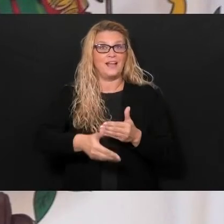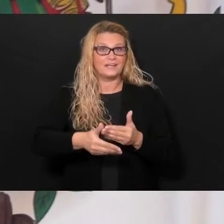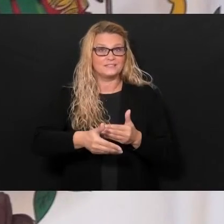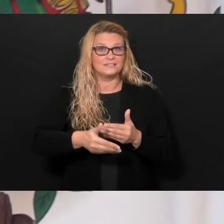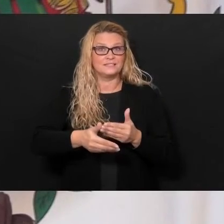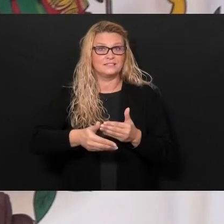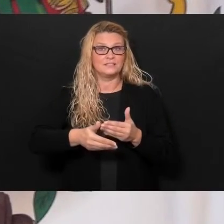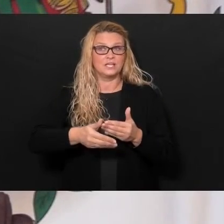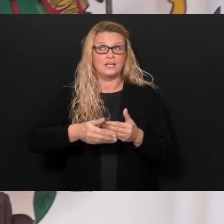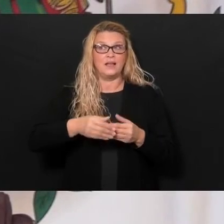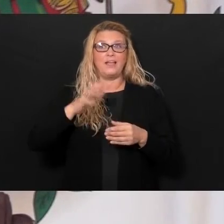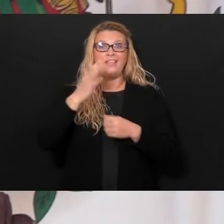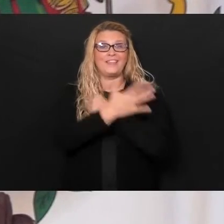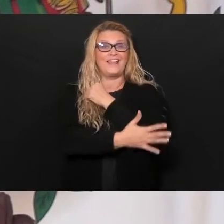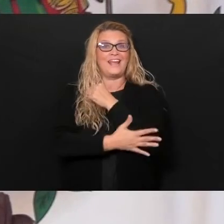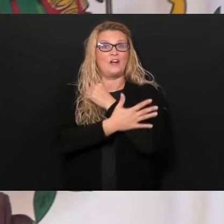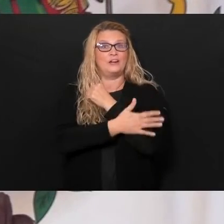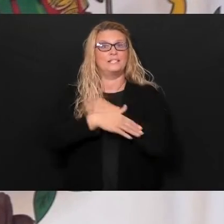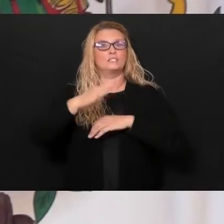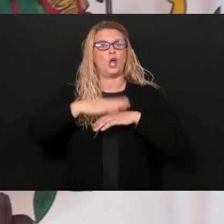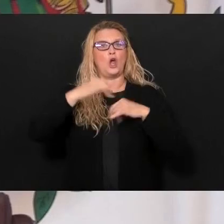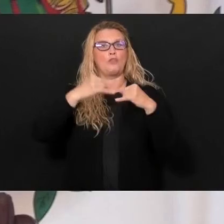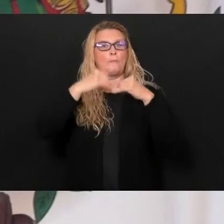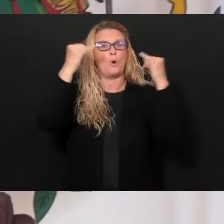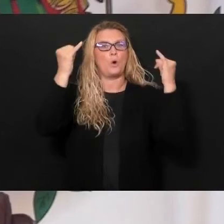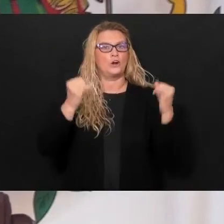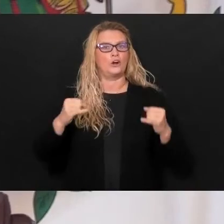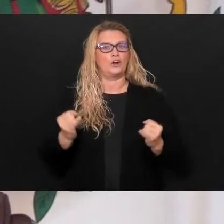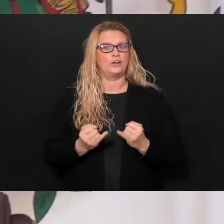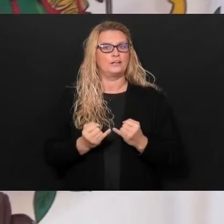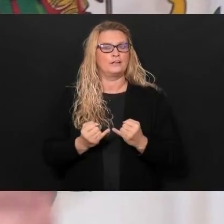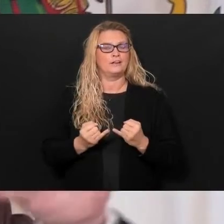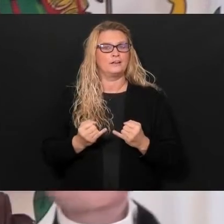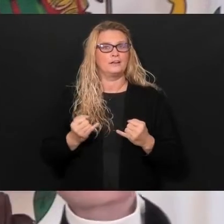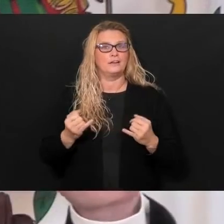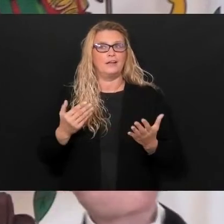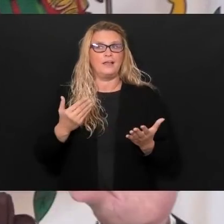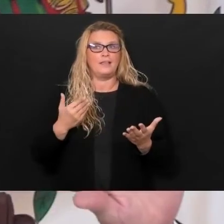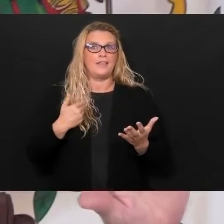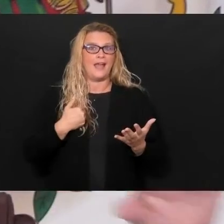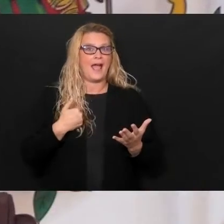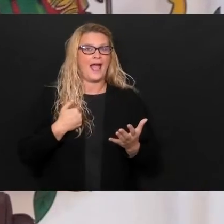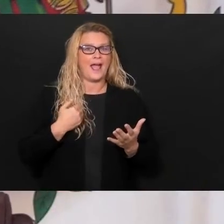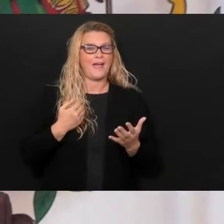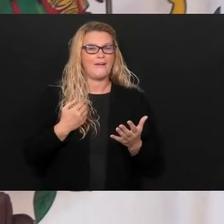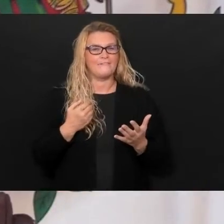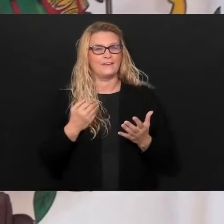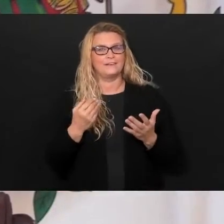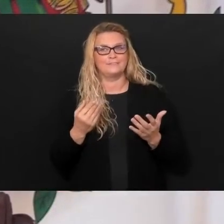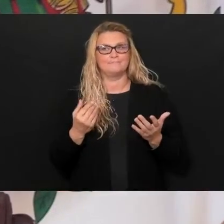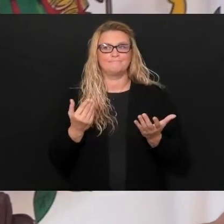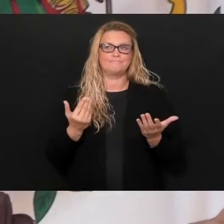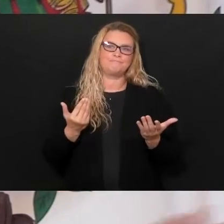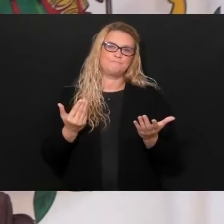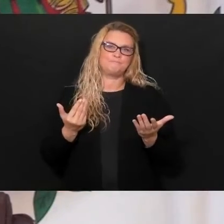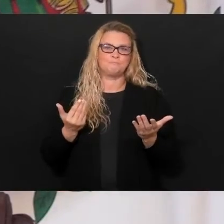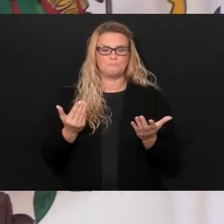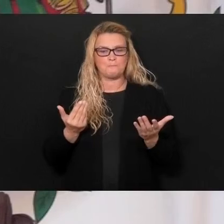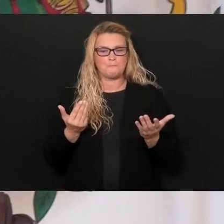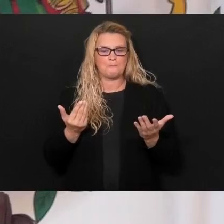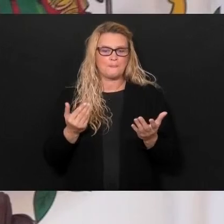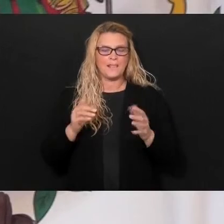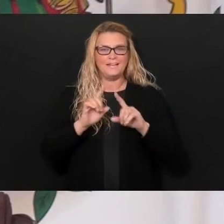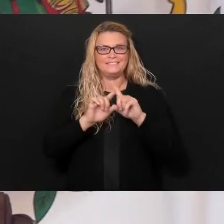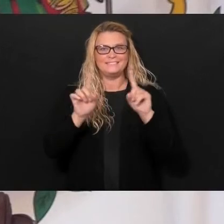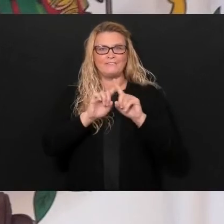these bordering counties that have hours that extend beyond a neighboring state, cutting back